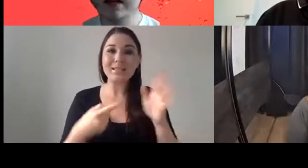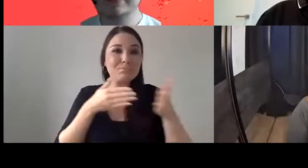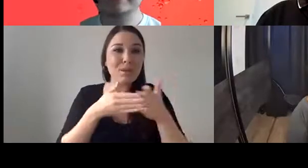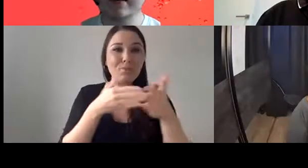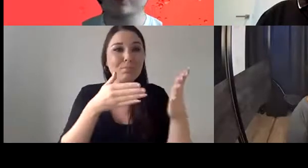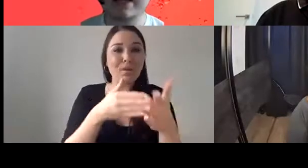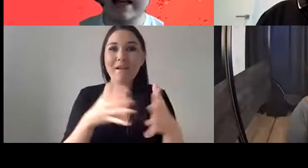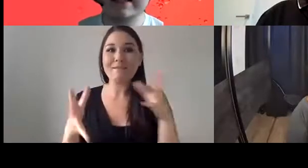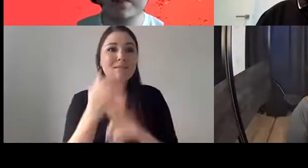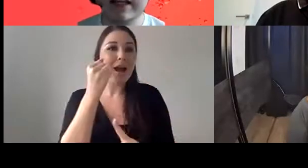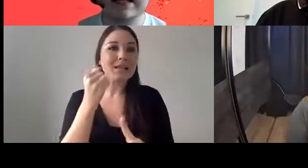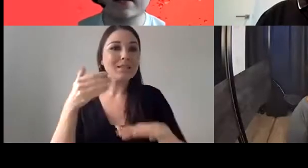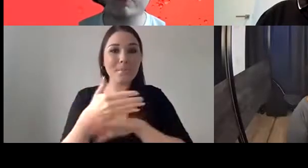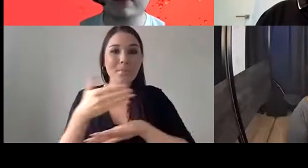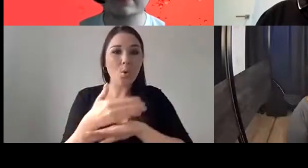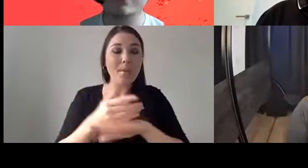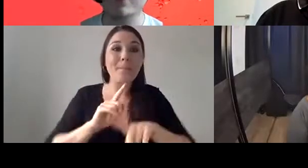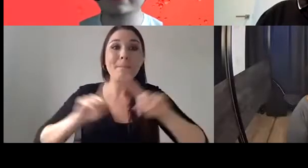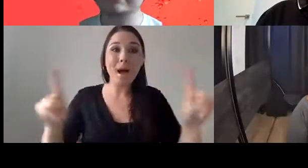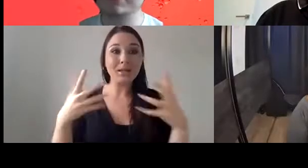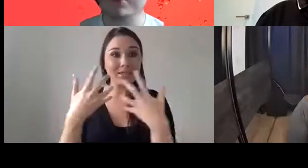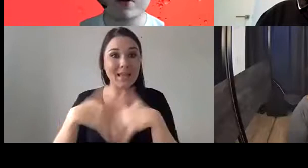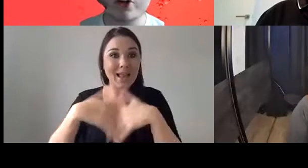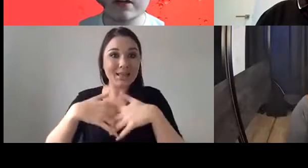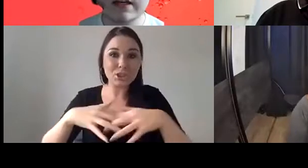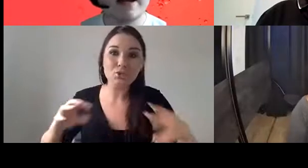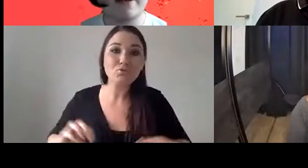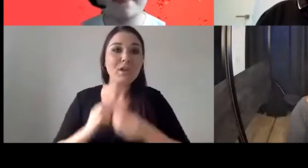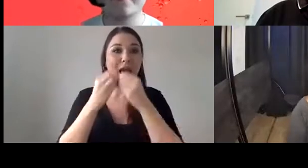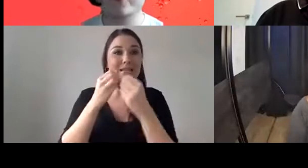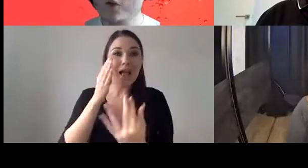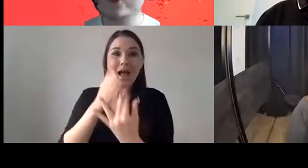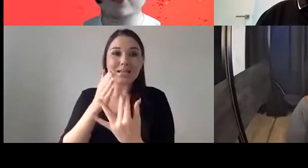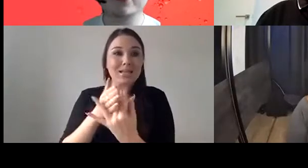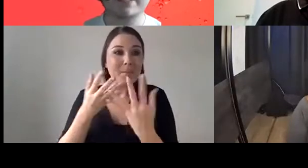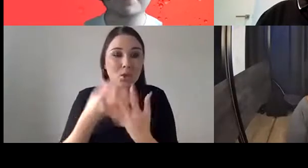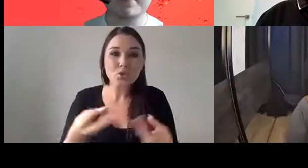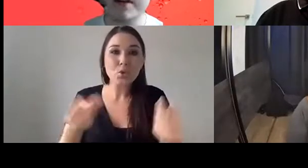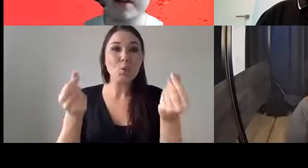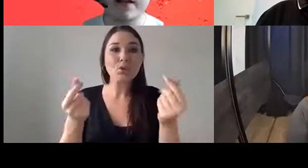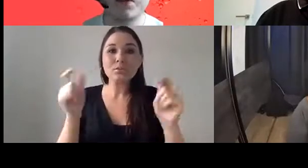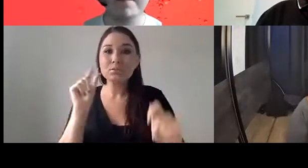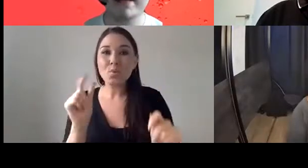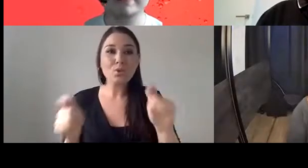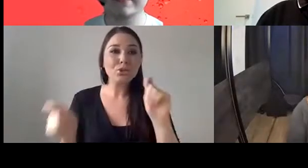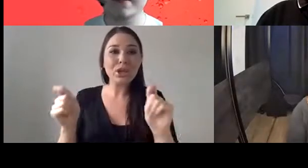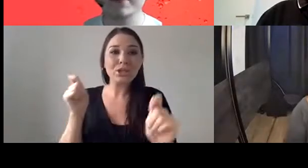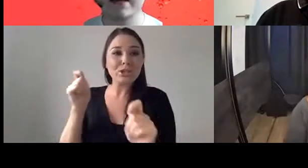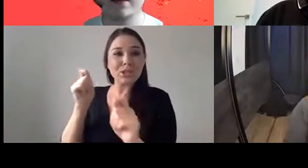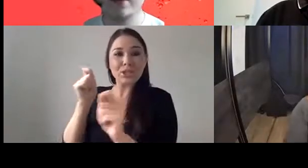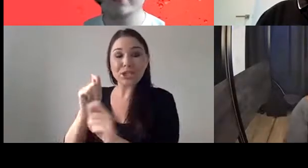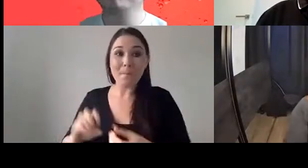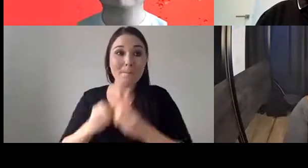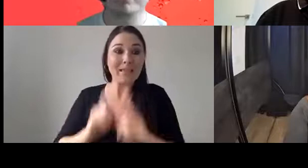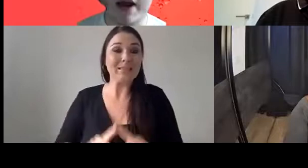However, technology has the ability to really sort of create an accessible solution. So small changes can be fundamental in making a difference